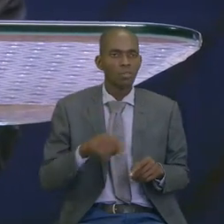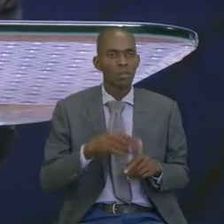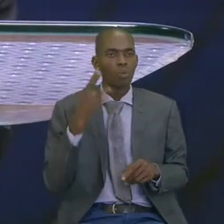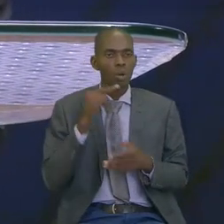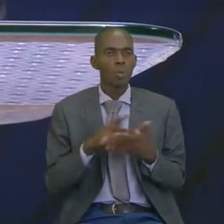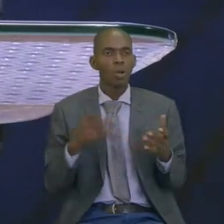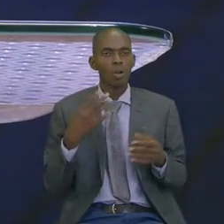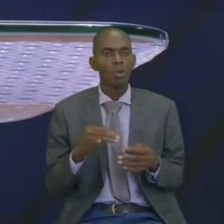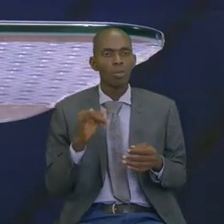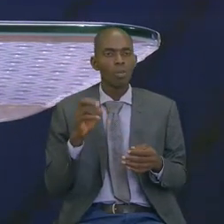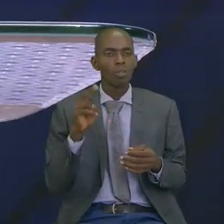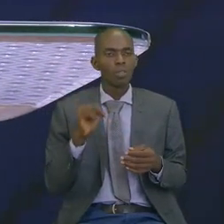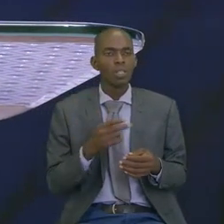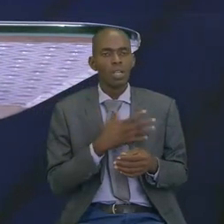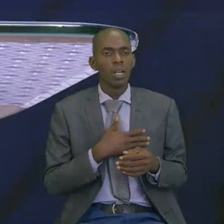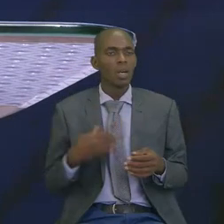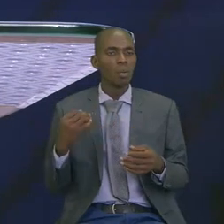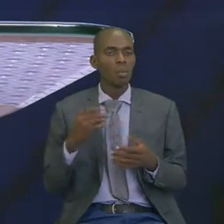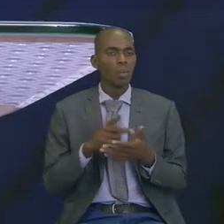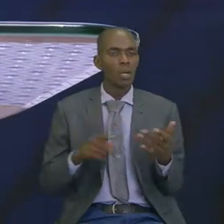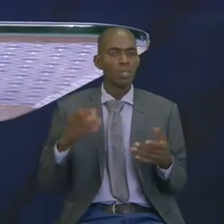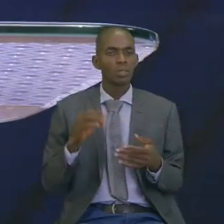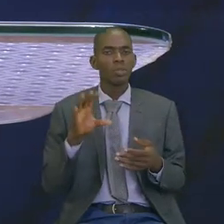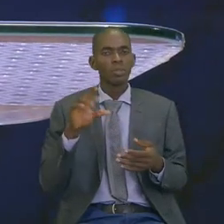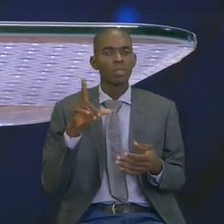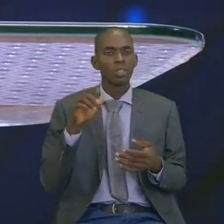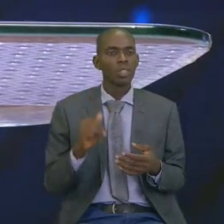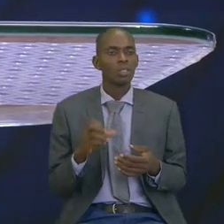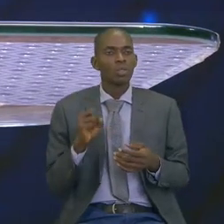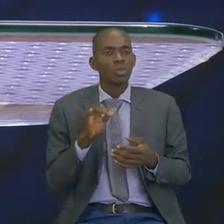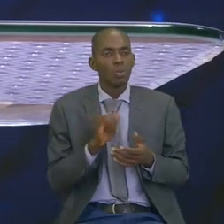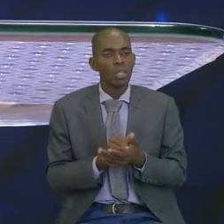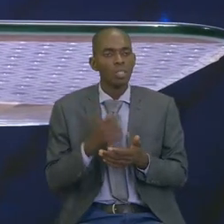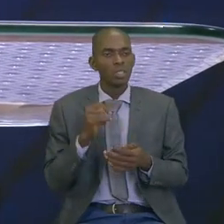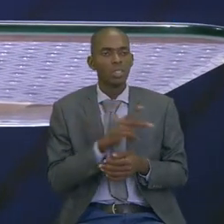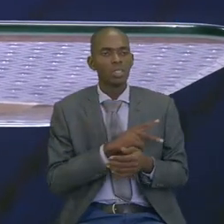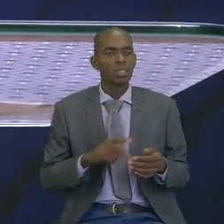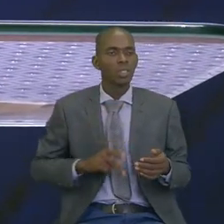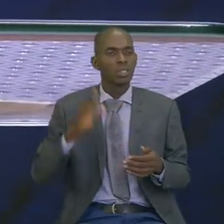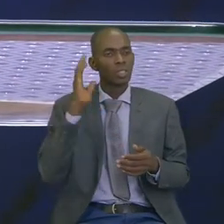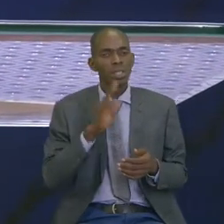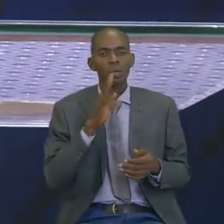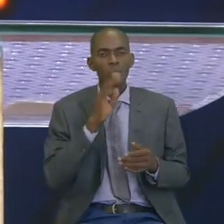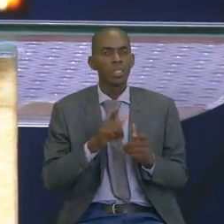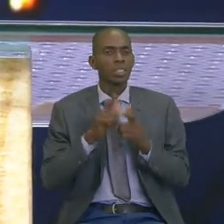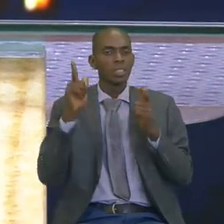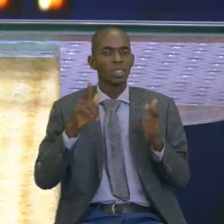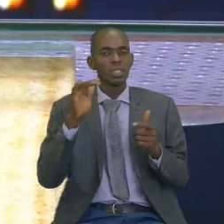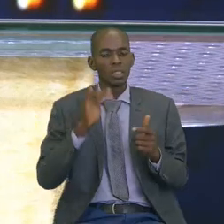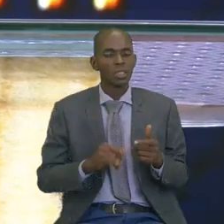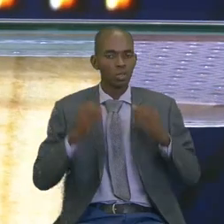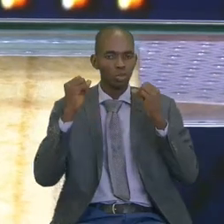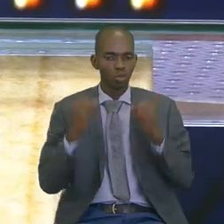of clay, so the kingdom shall be partly strong and partly